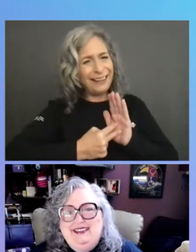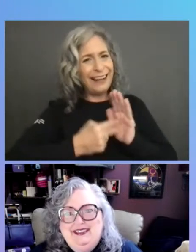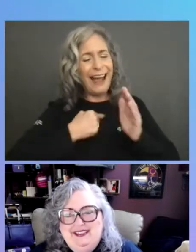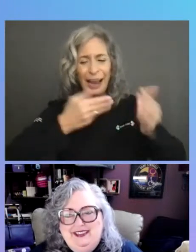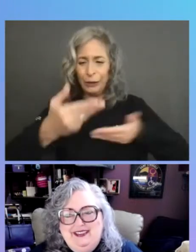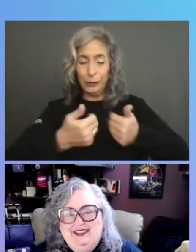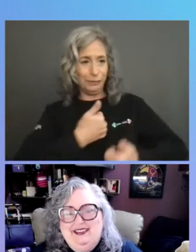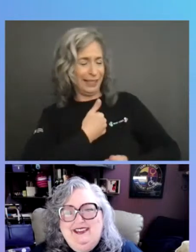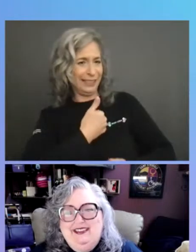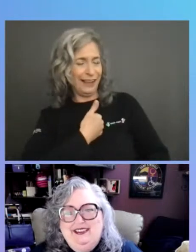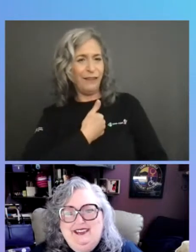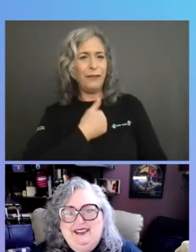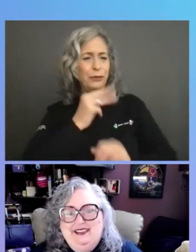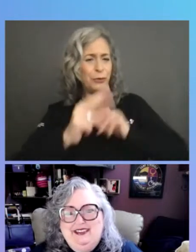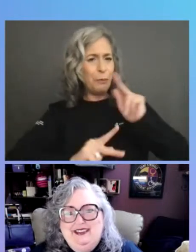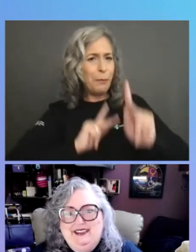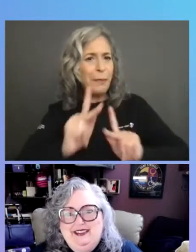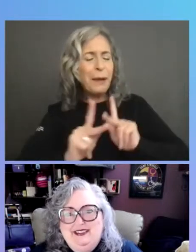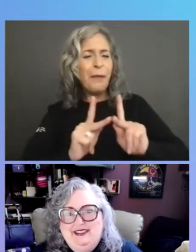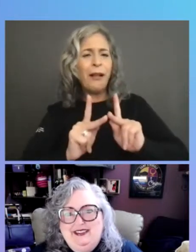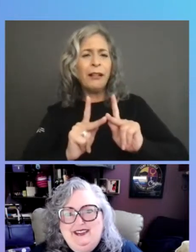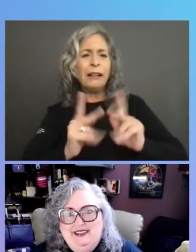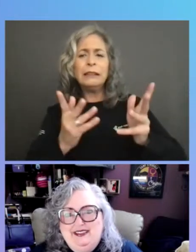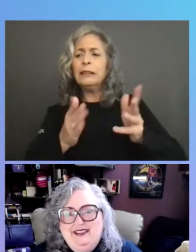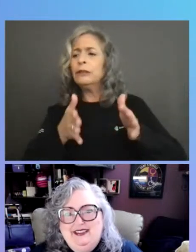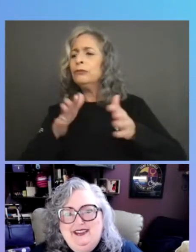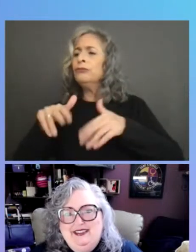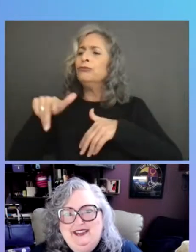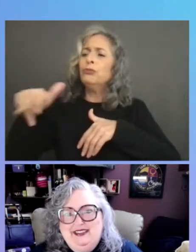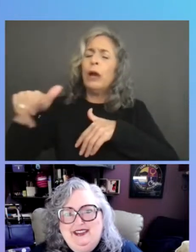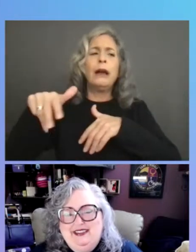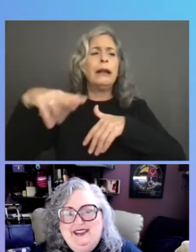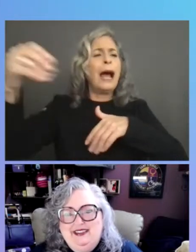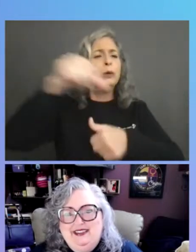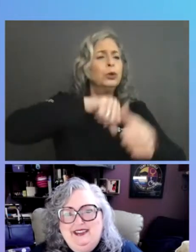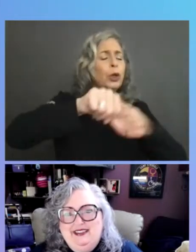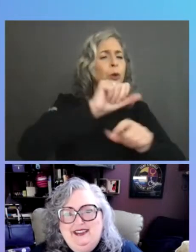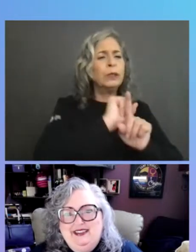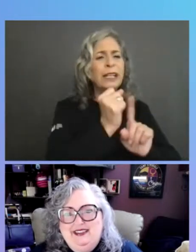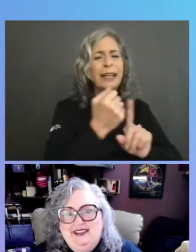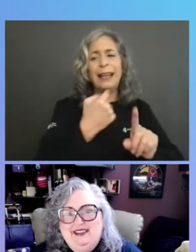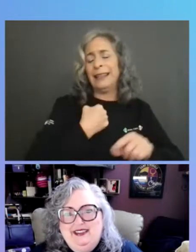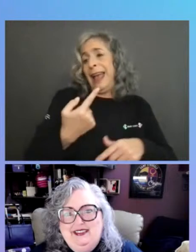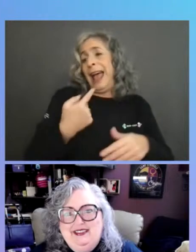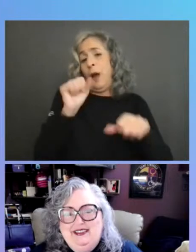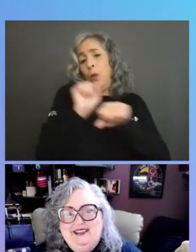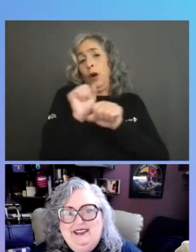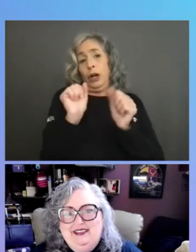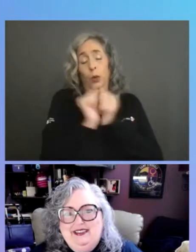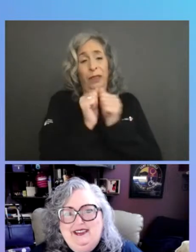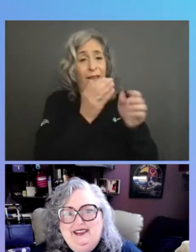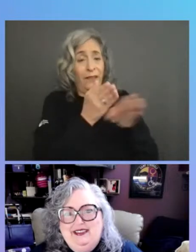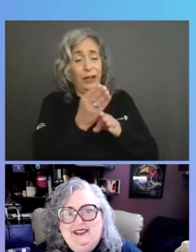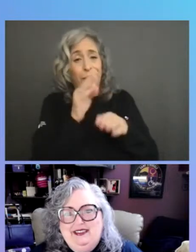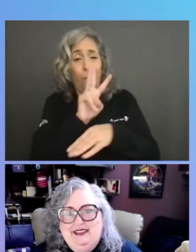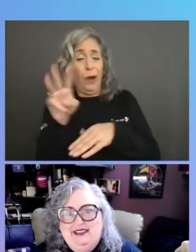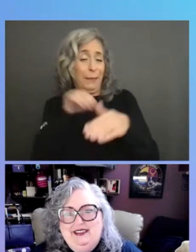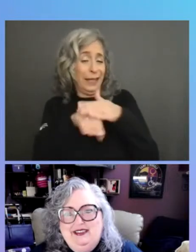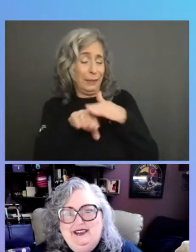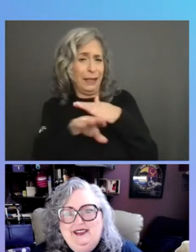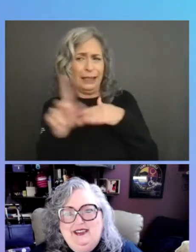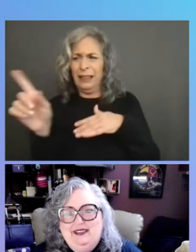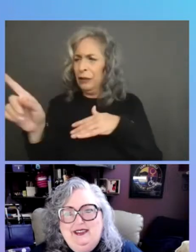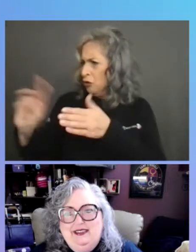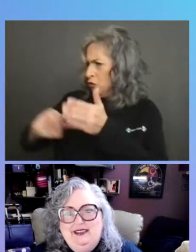introduce myself to people just in the street or in social settings, and I say I work in web accessibility, and they'll say something like, oh, you mean